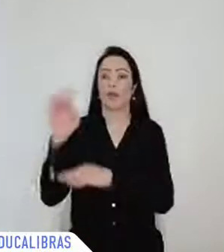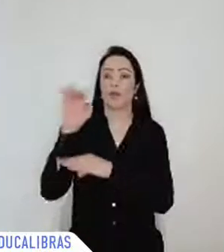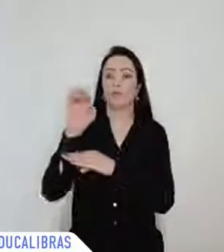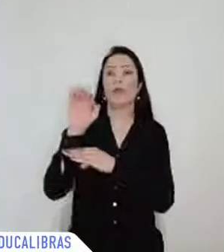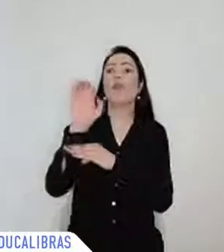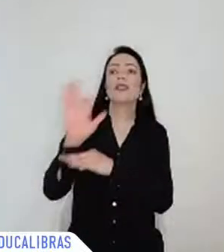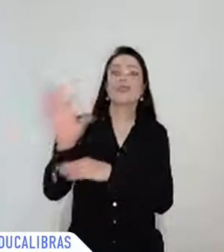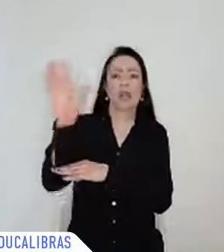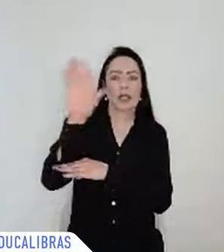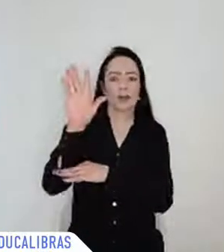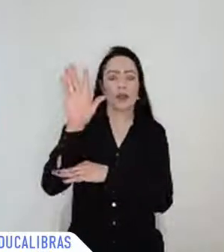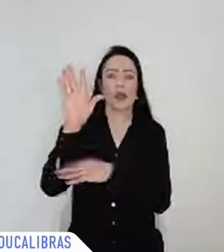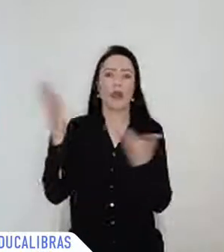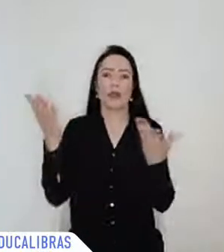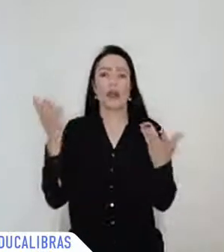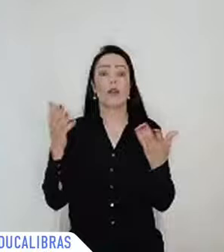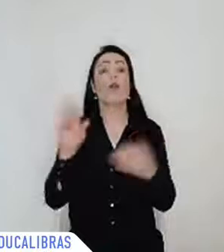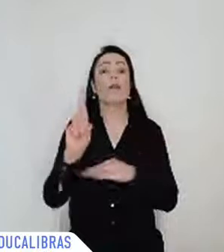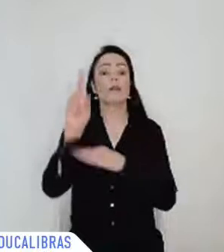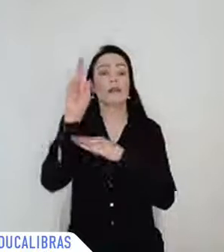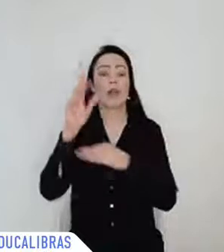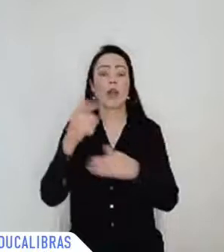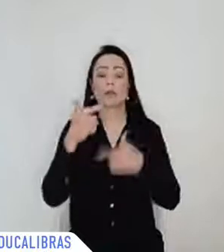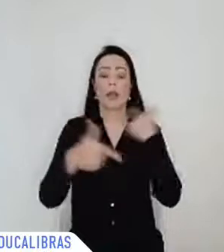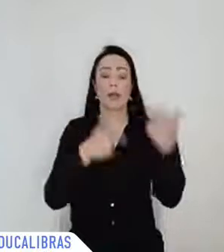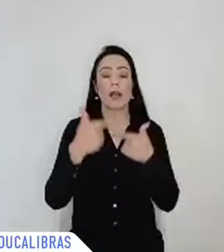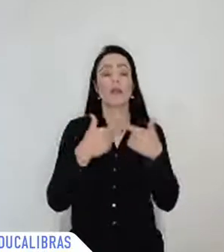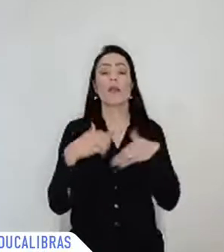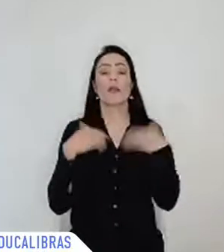understand that the state has a role to play.